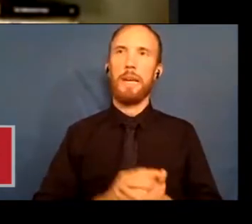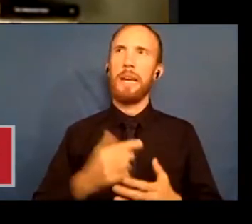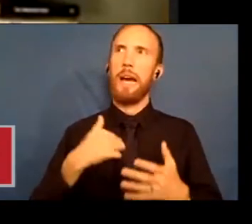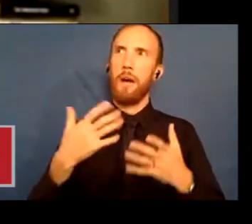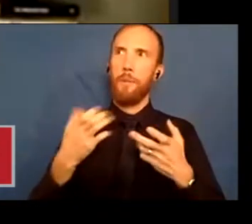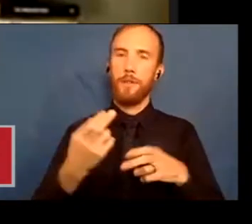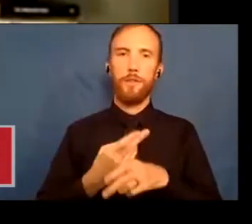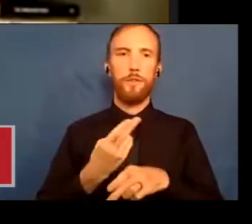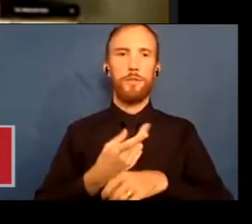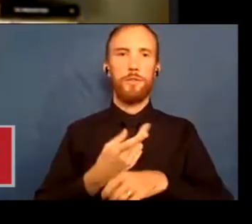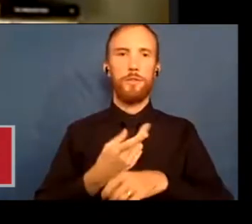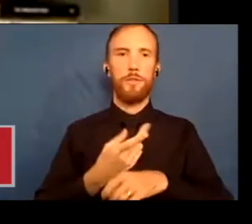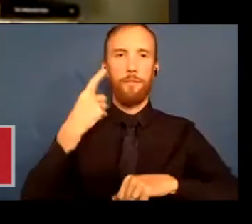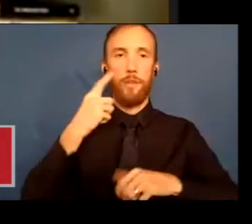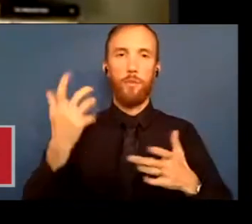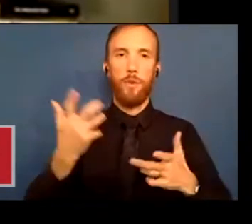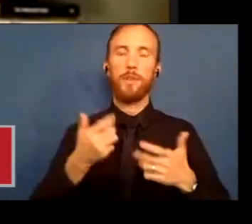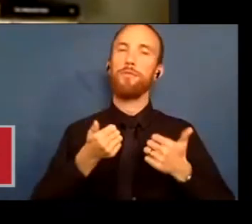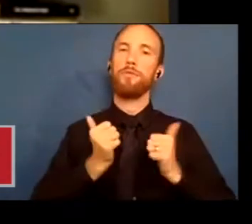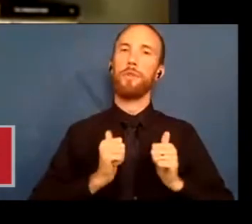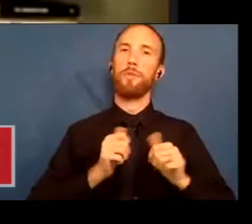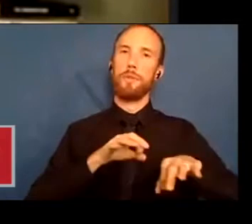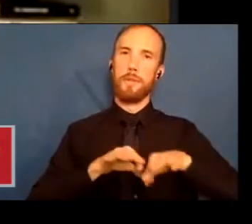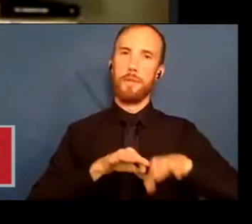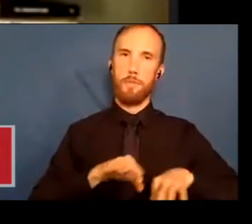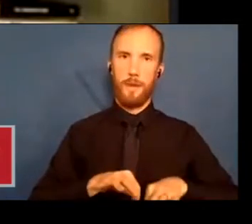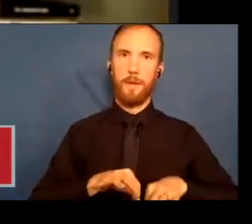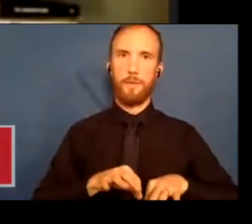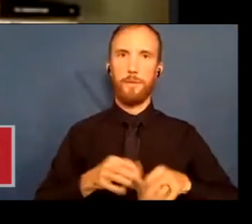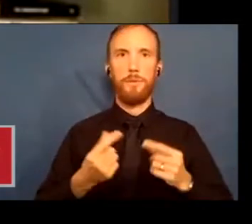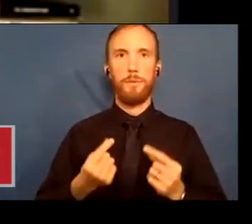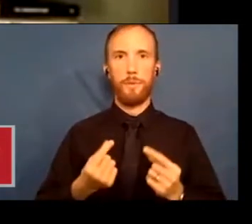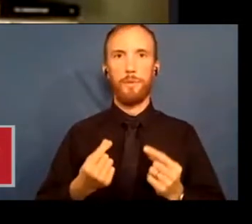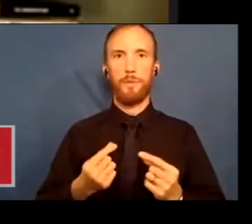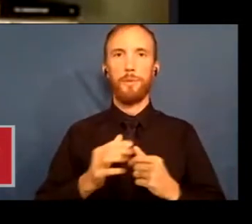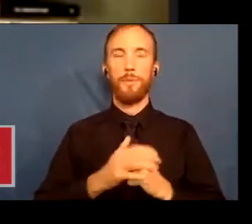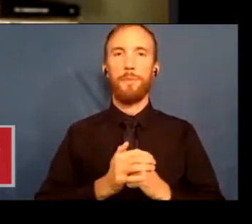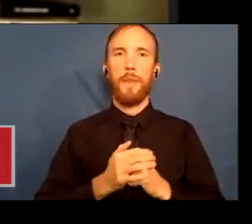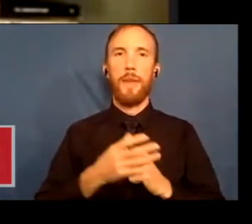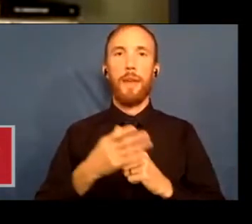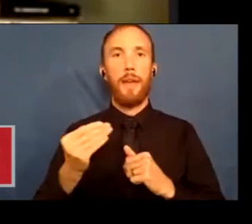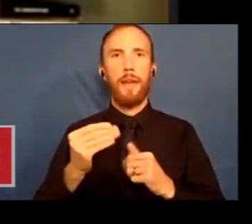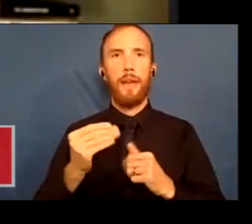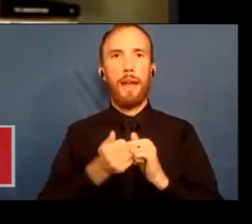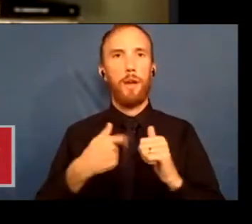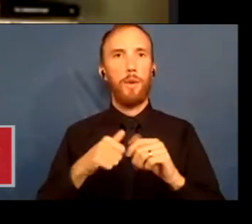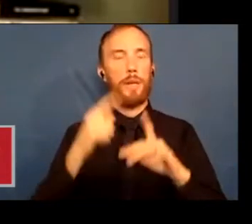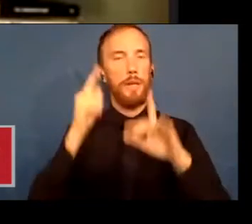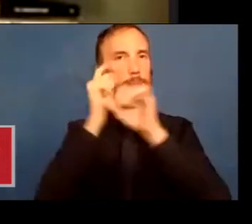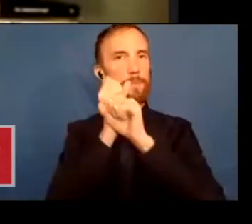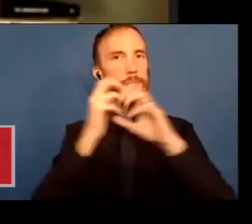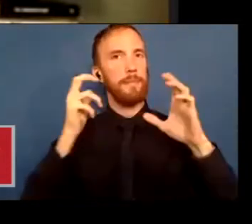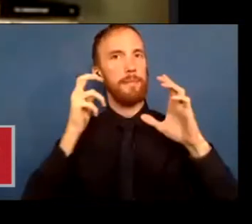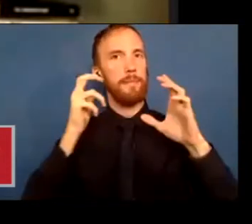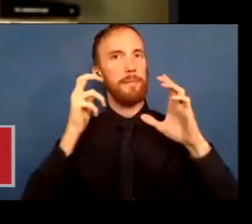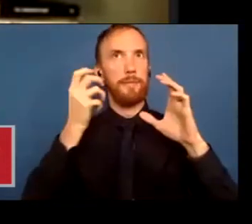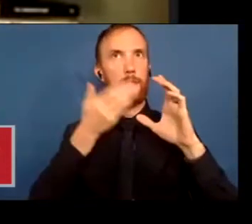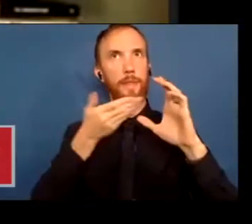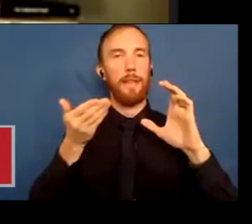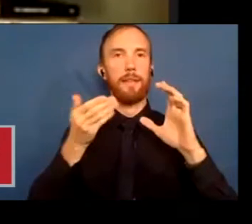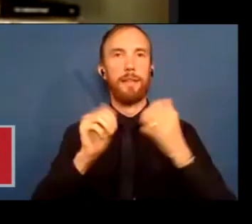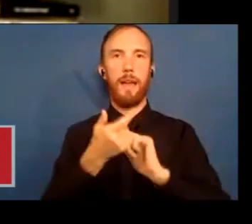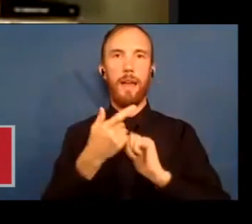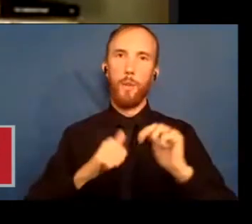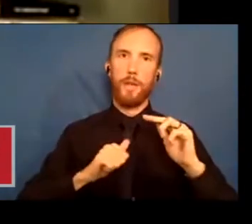time explaining what we do and how we see things and how we build